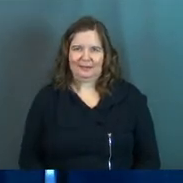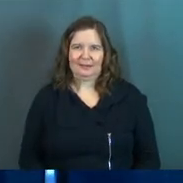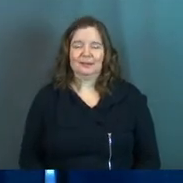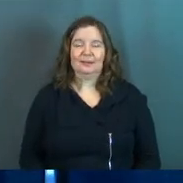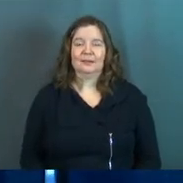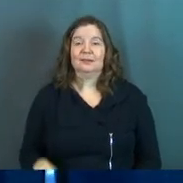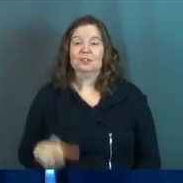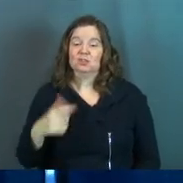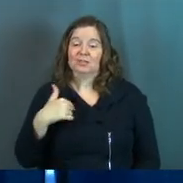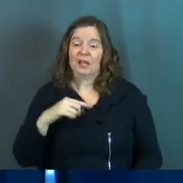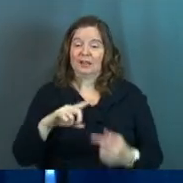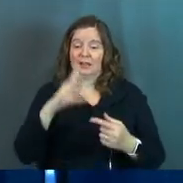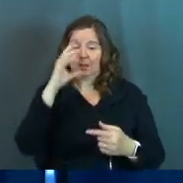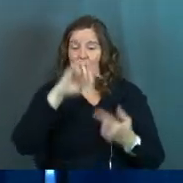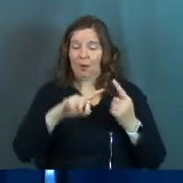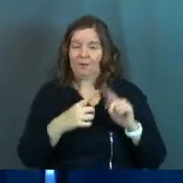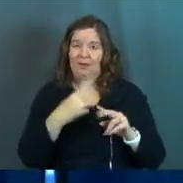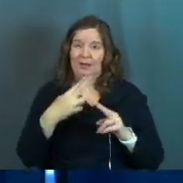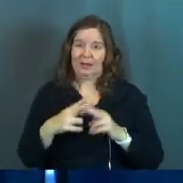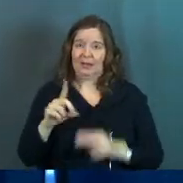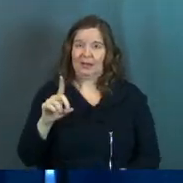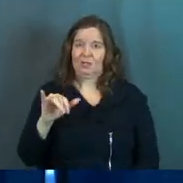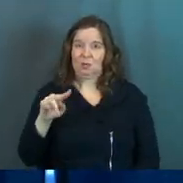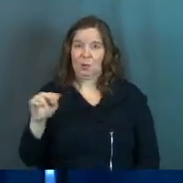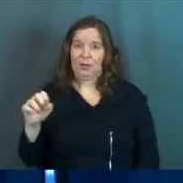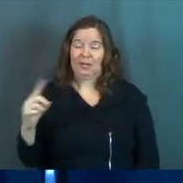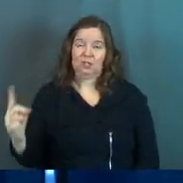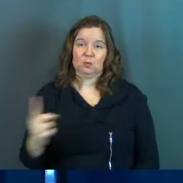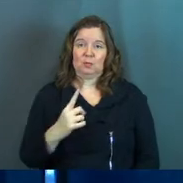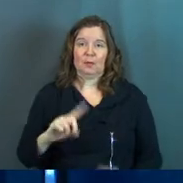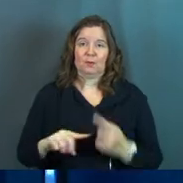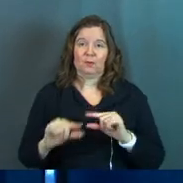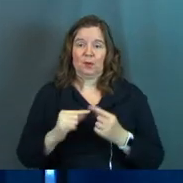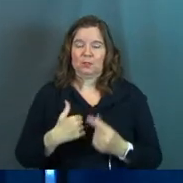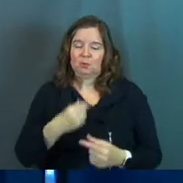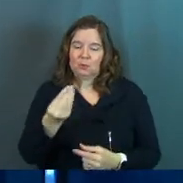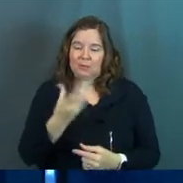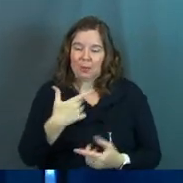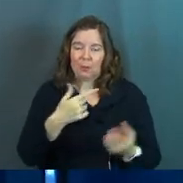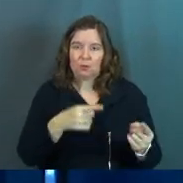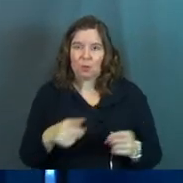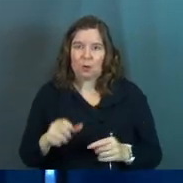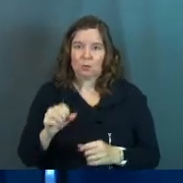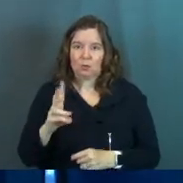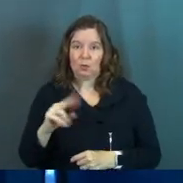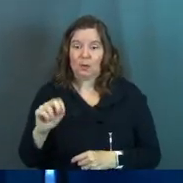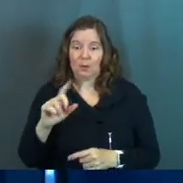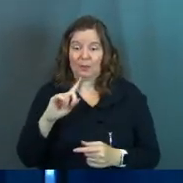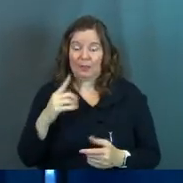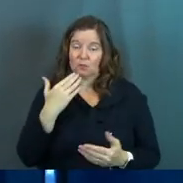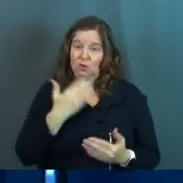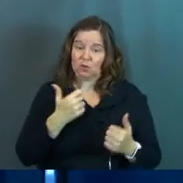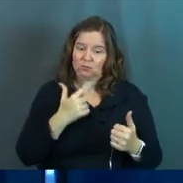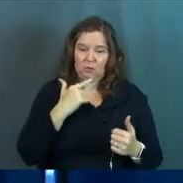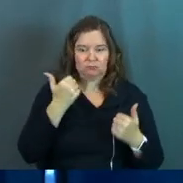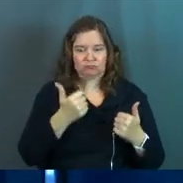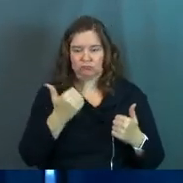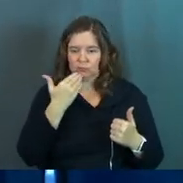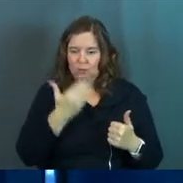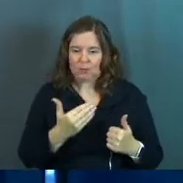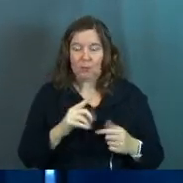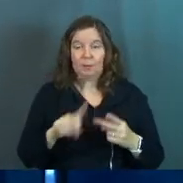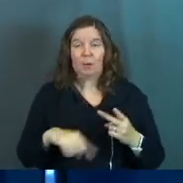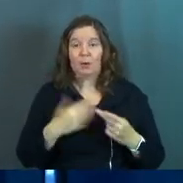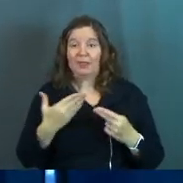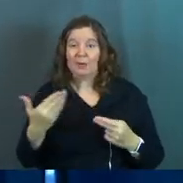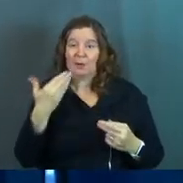Dwayne. So she had this boyfriend, Dwayne, and she would come to the friend group and she would tell us what was going on with Dwayne. When things were good, things were really, really good.